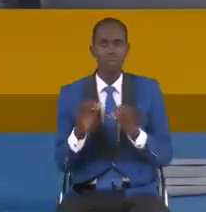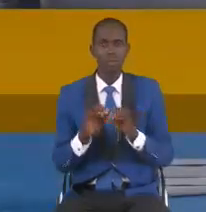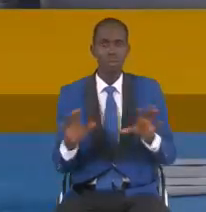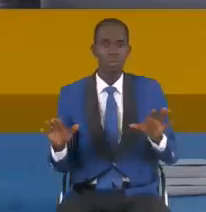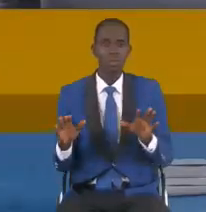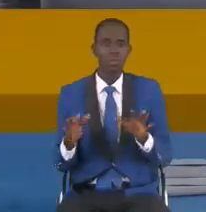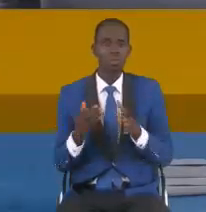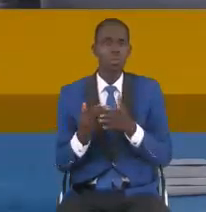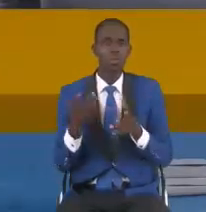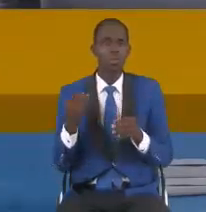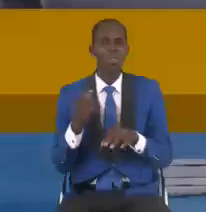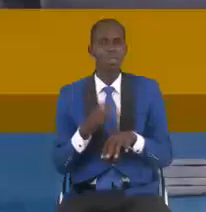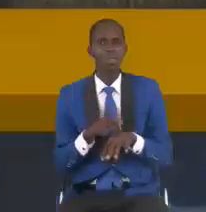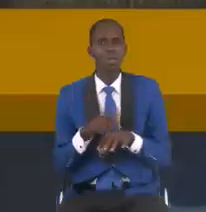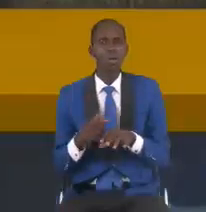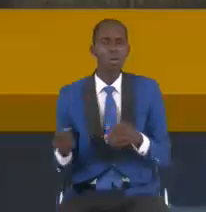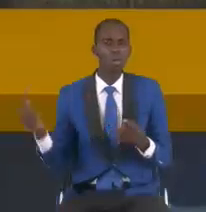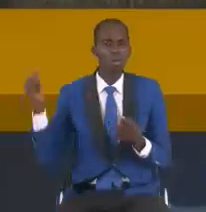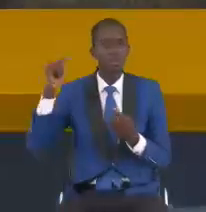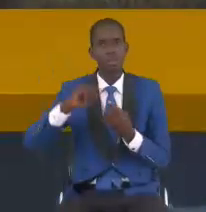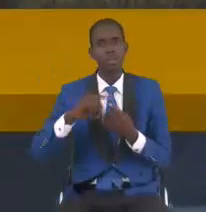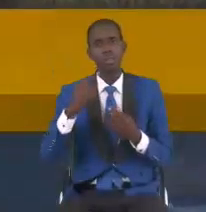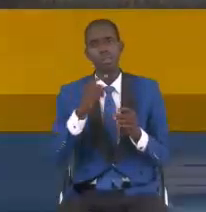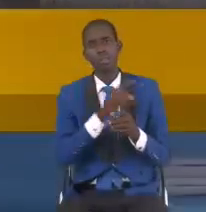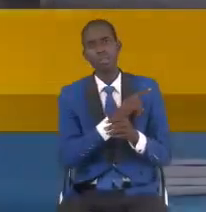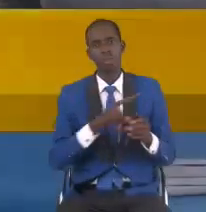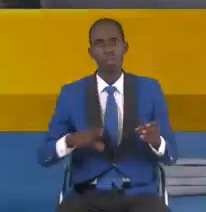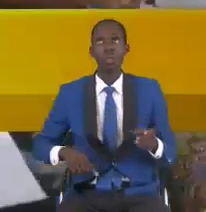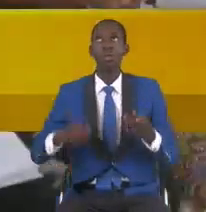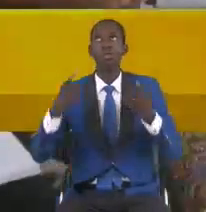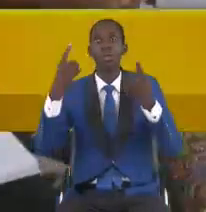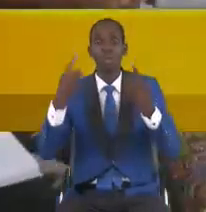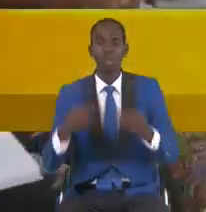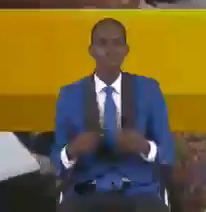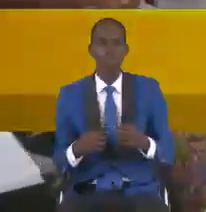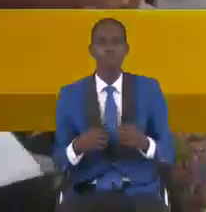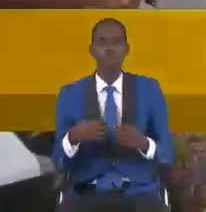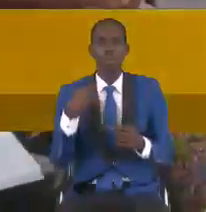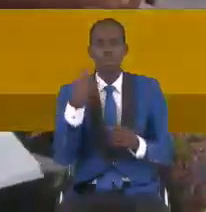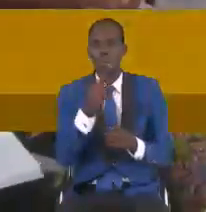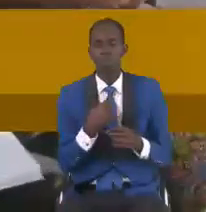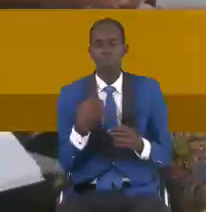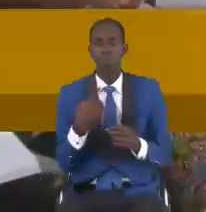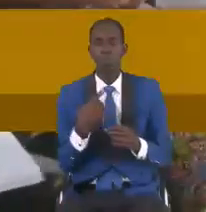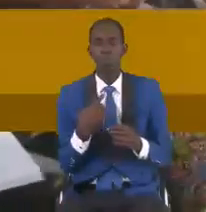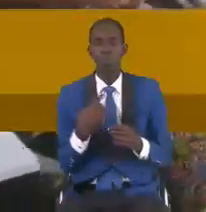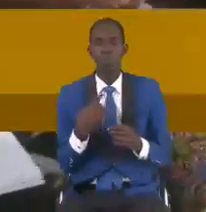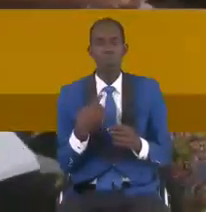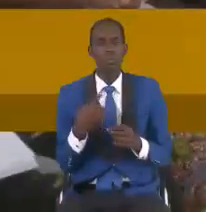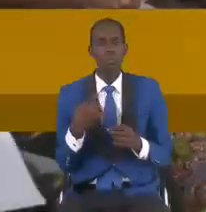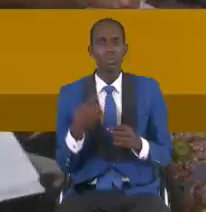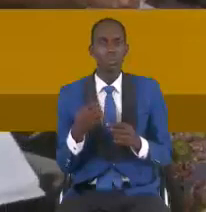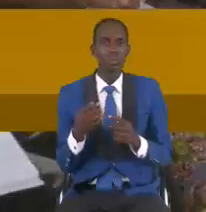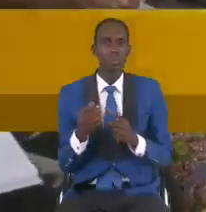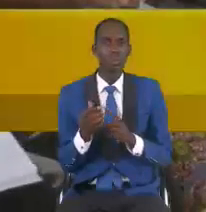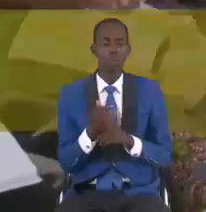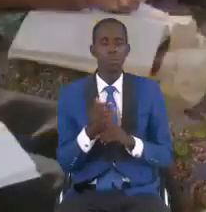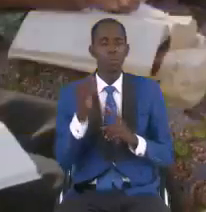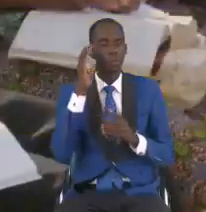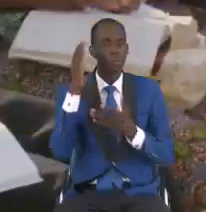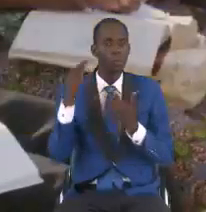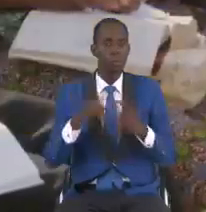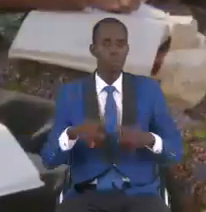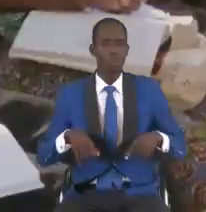time, until the Lord come, who both will bring to light the hidden things